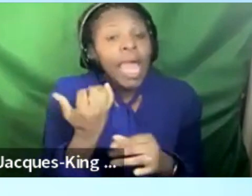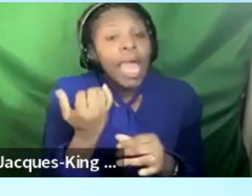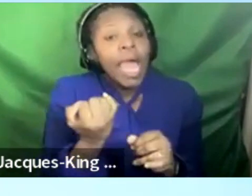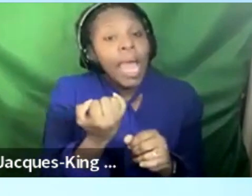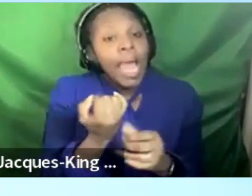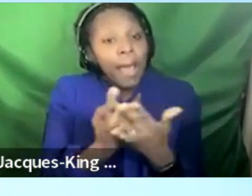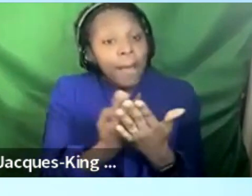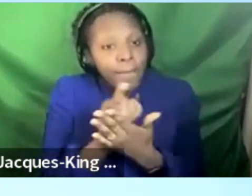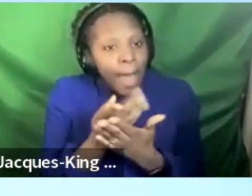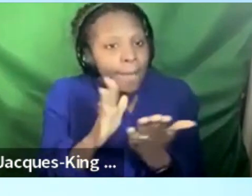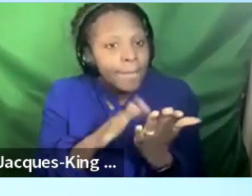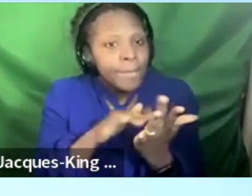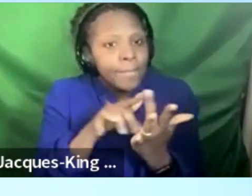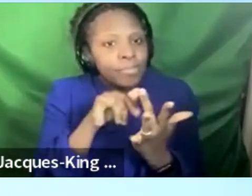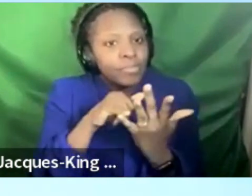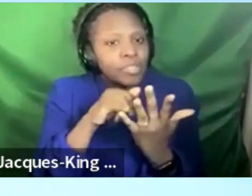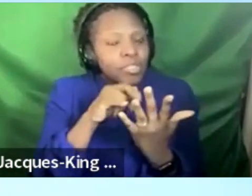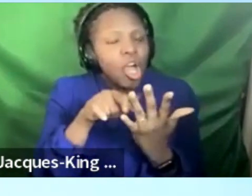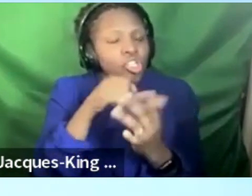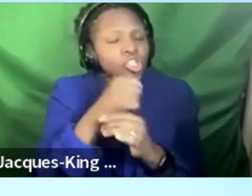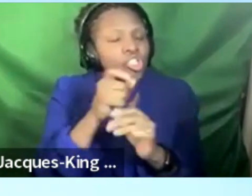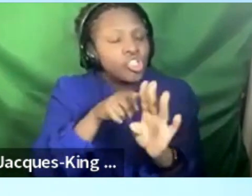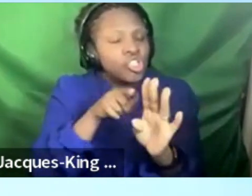talks, as we said, with the Tempest